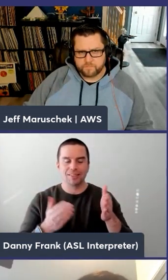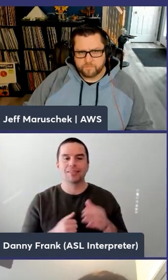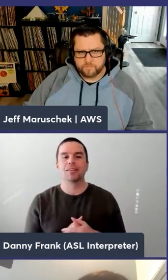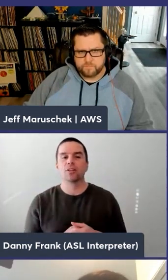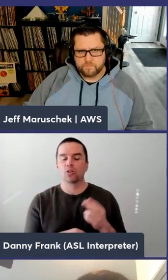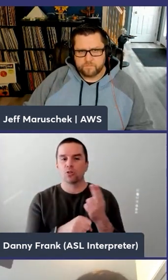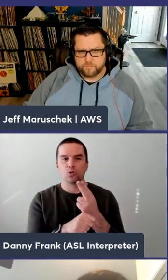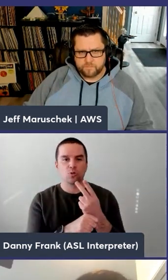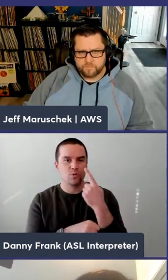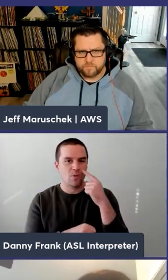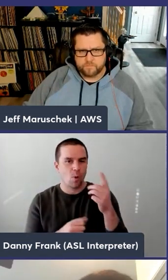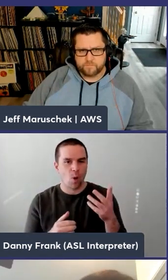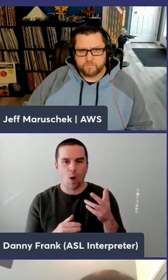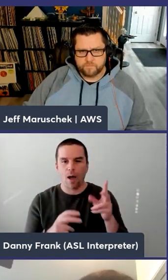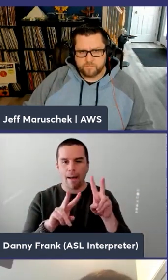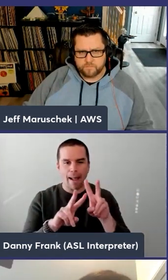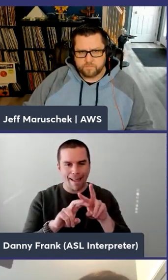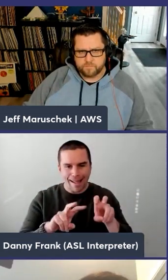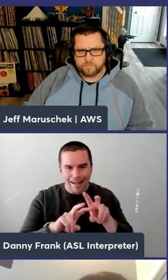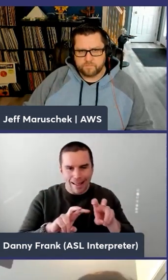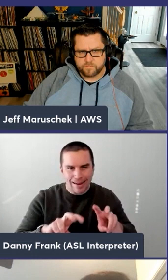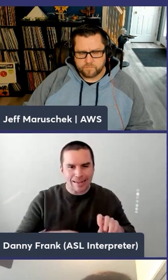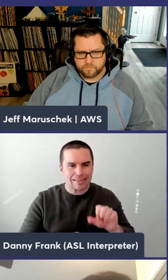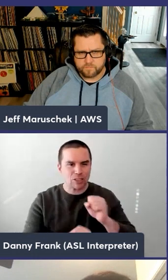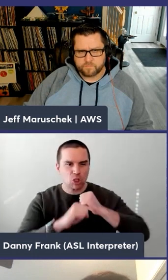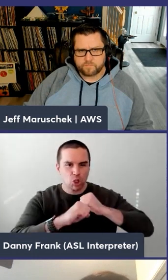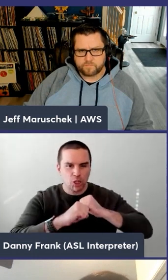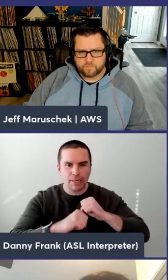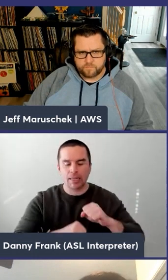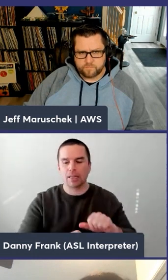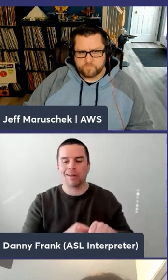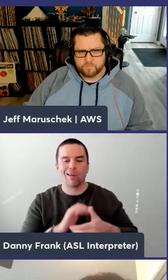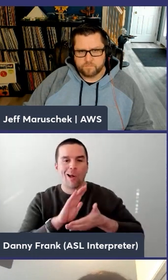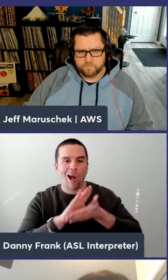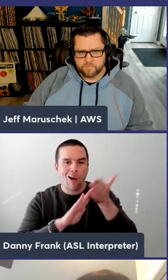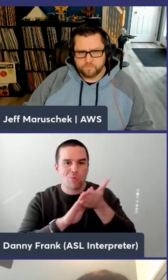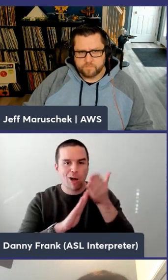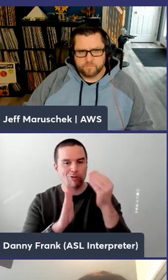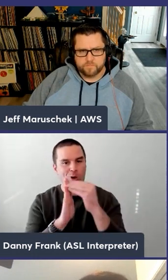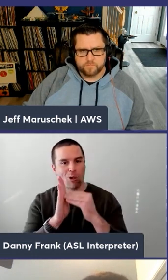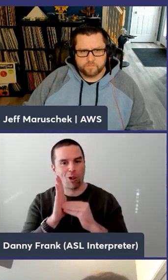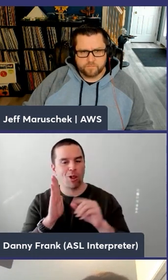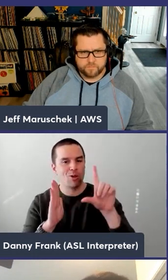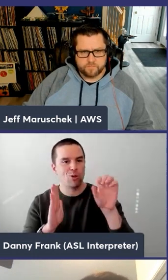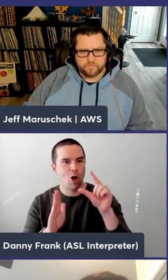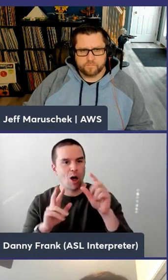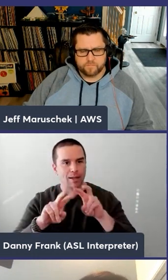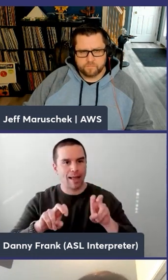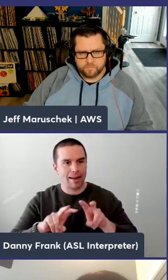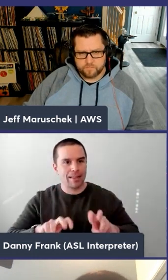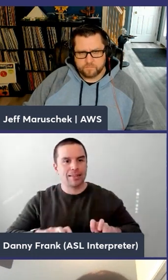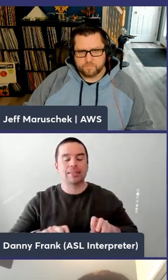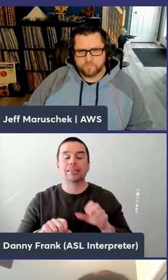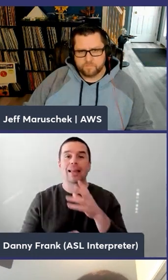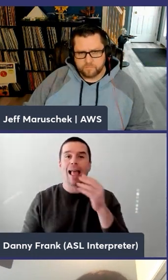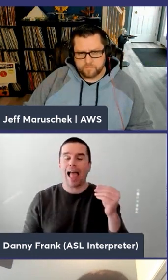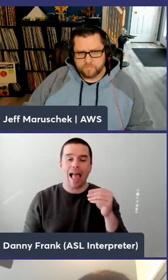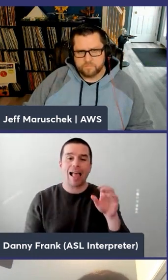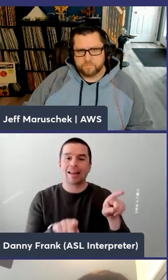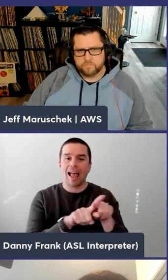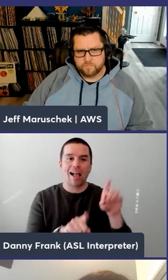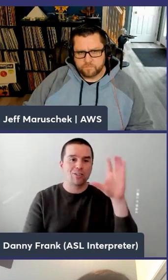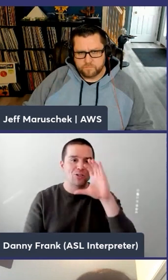security analytics, it could be operational log analytics, as well as It's also used as a search engine, so for searching